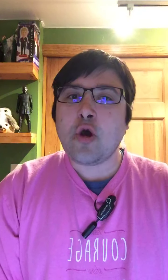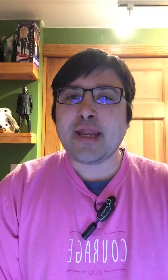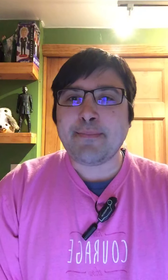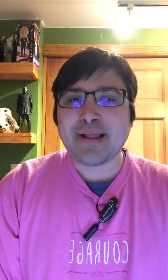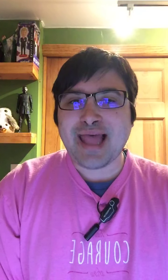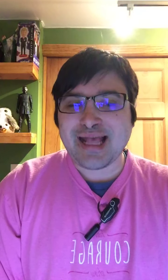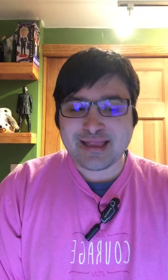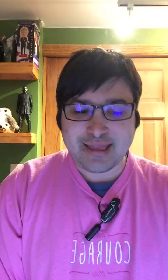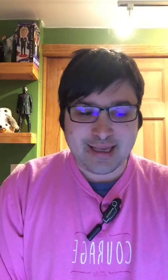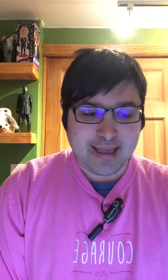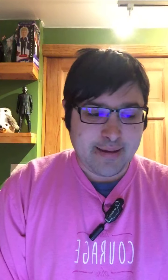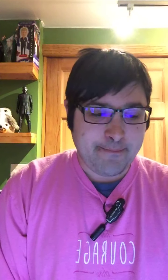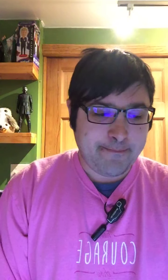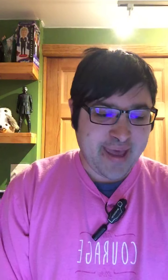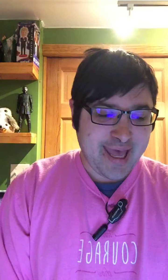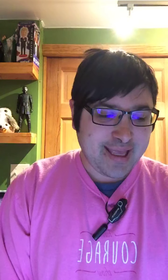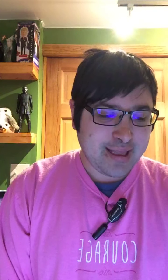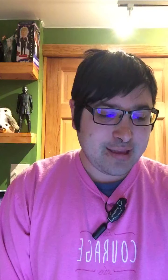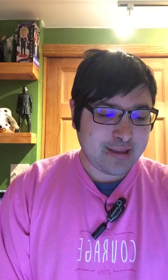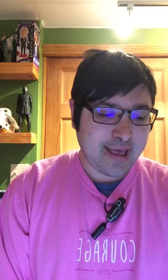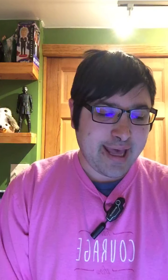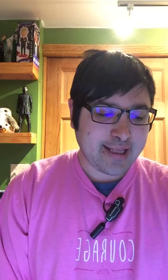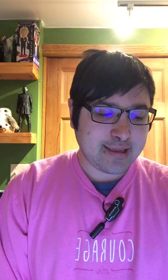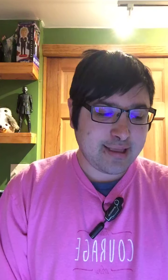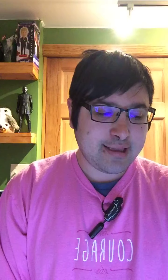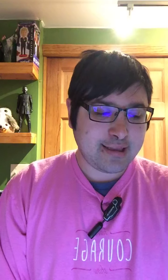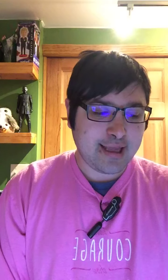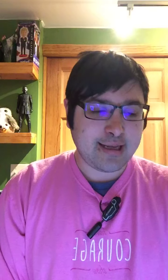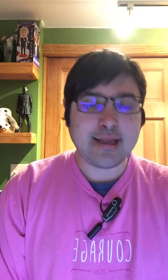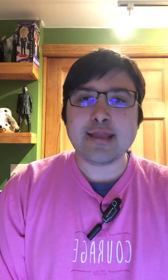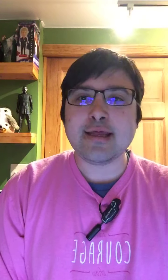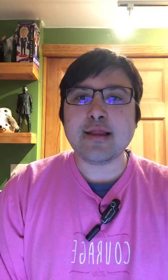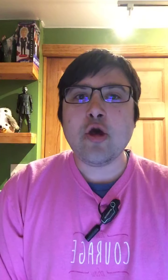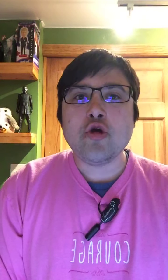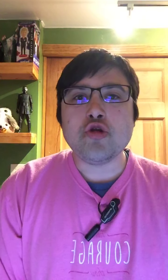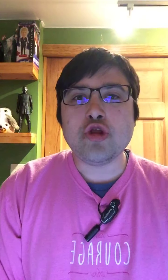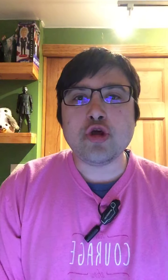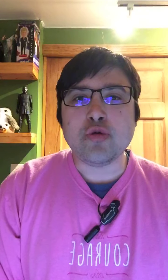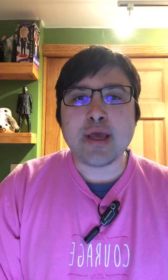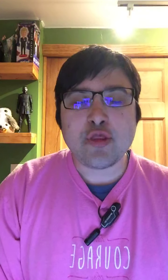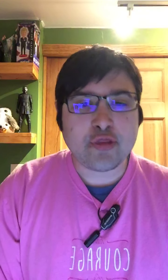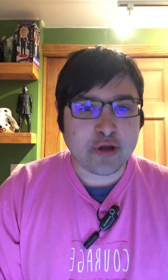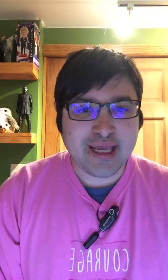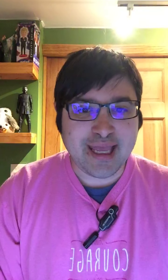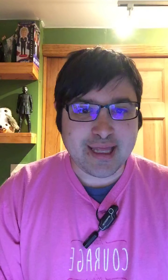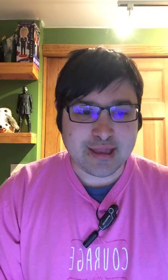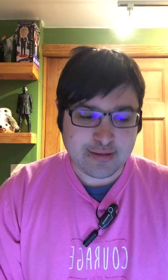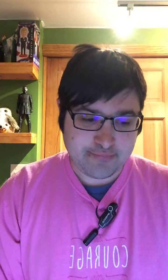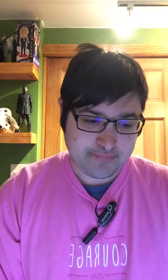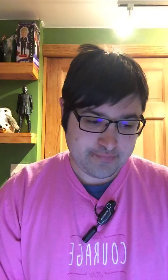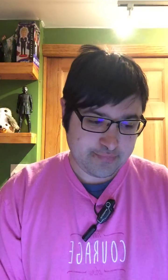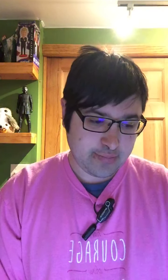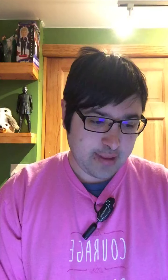Suspension on plastic bag tax extended until June 30th.